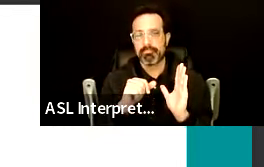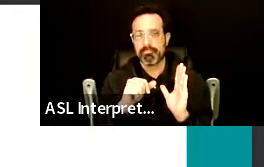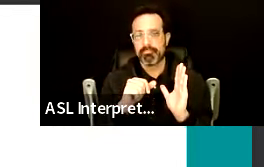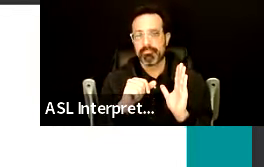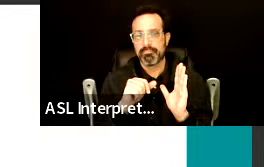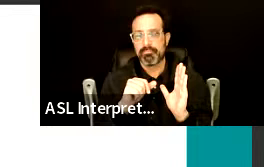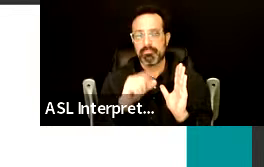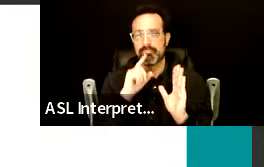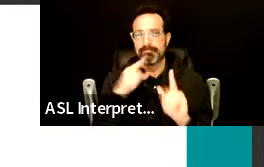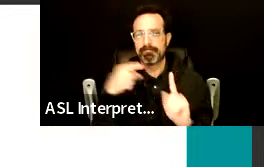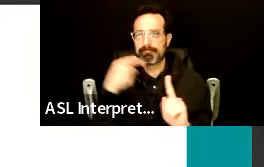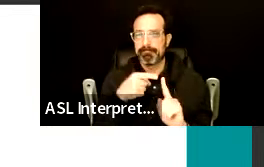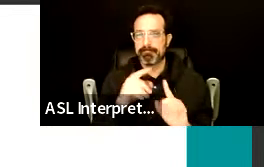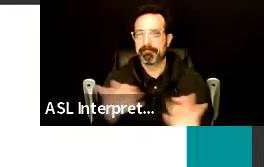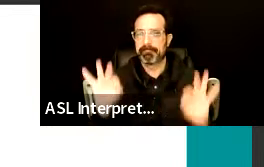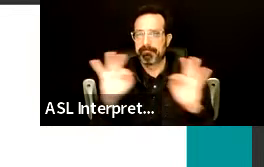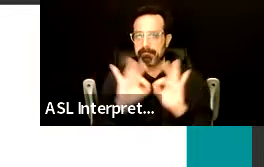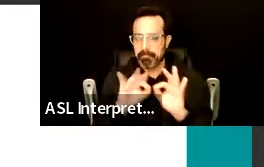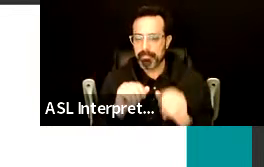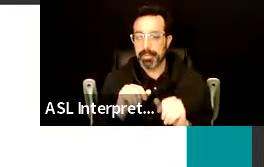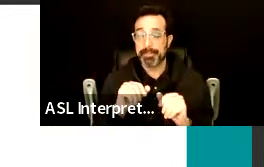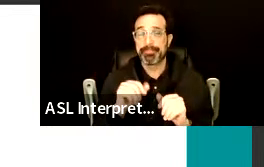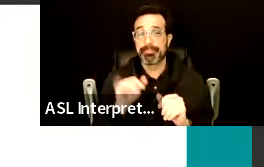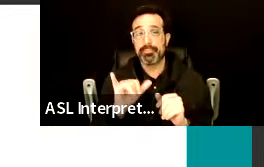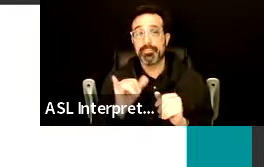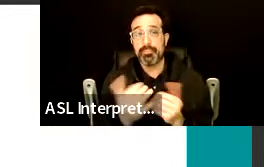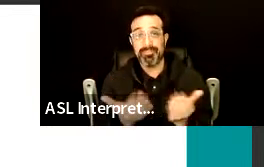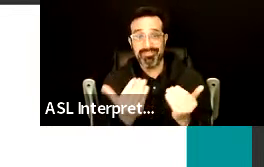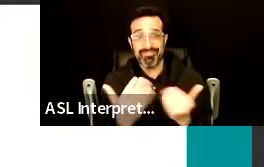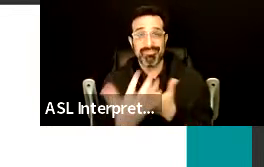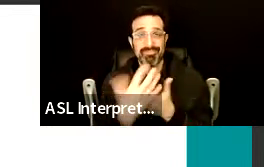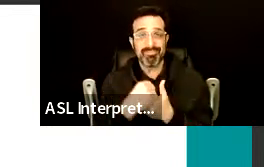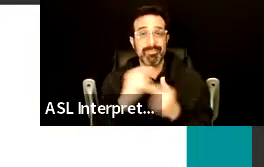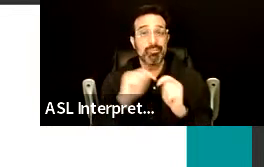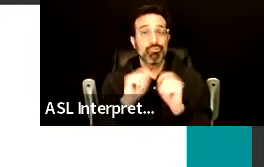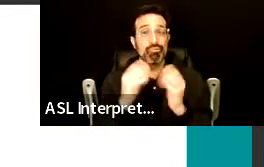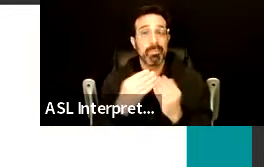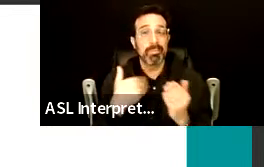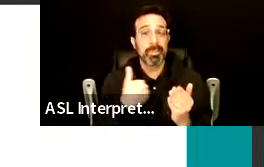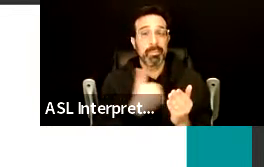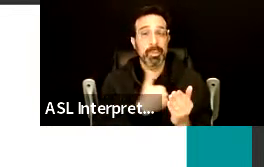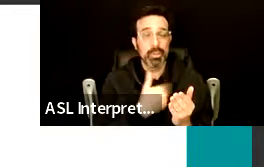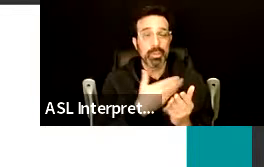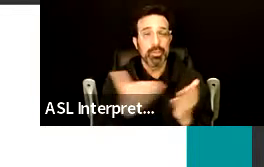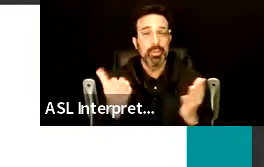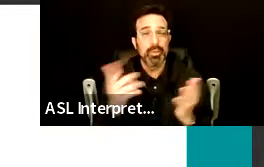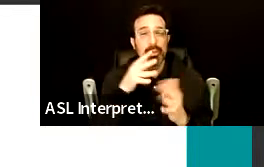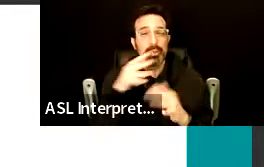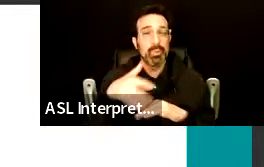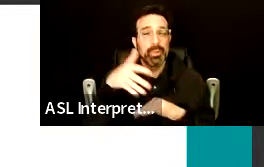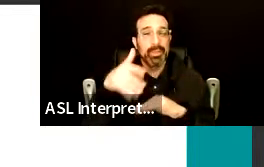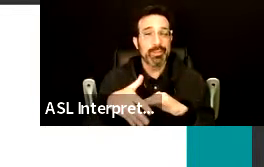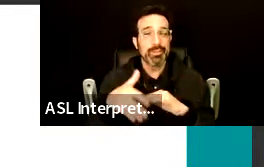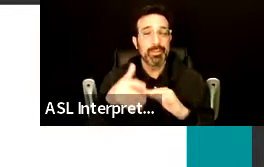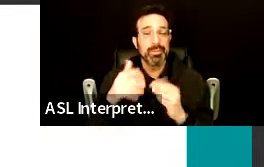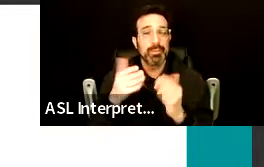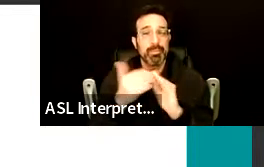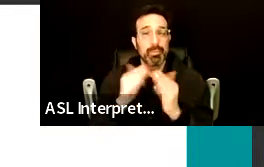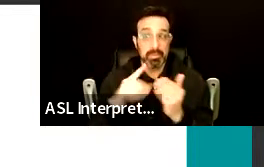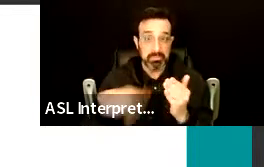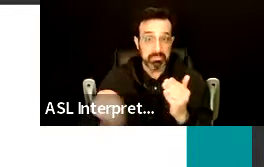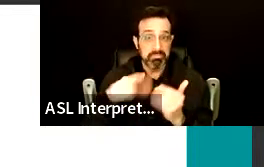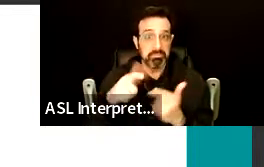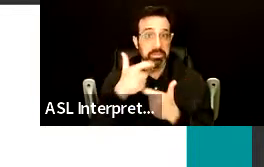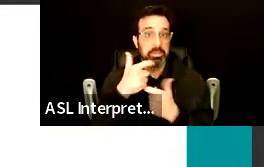a key point in that is that engagement with tribal members and members of the Indigenous community as interested members of the